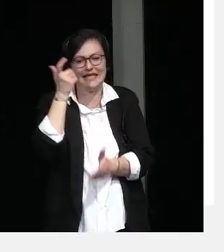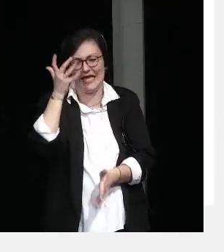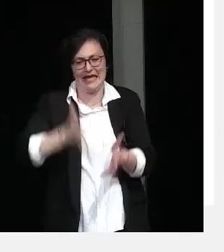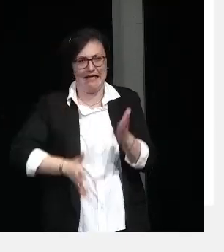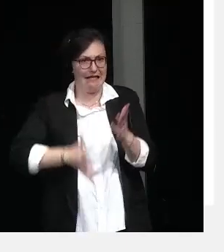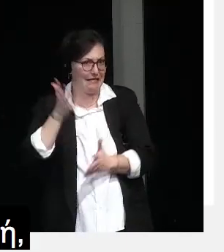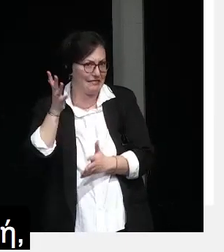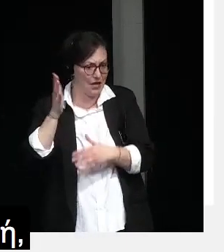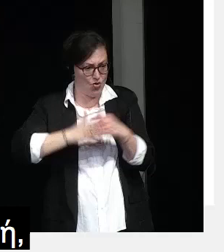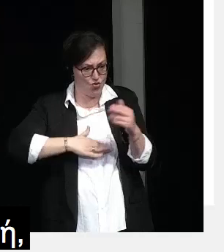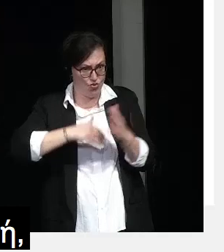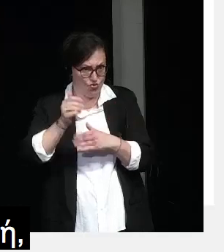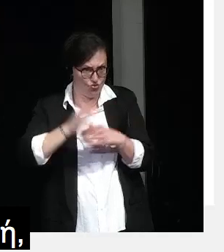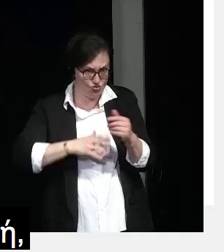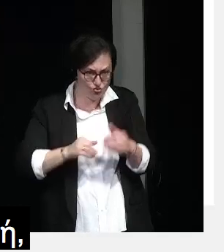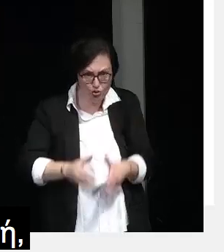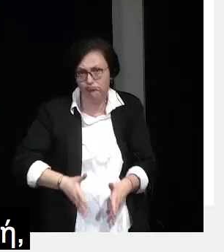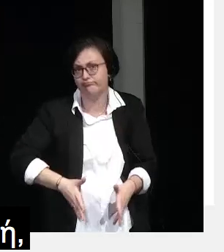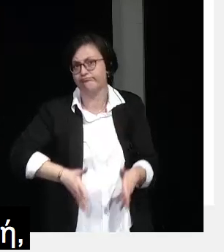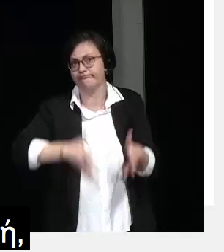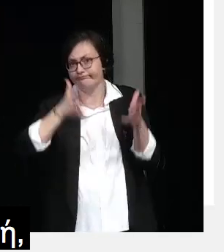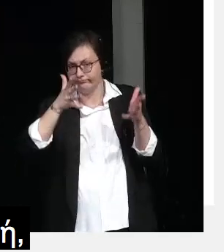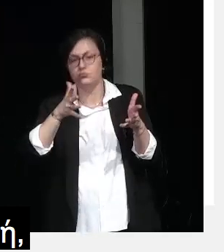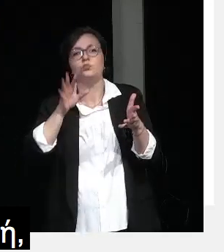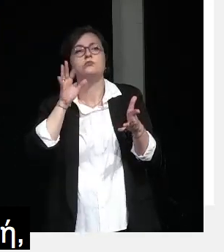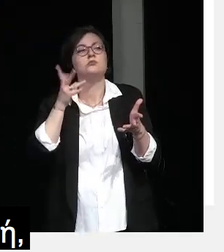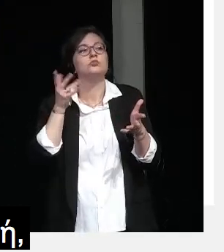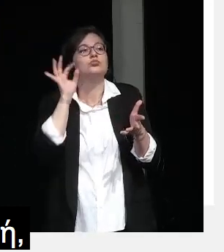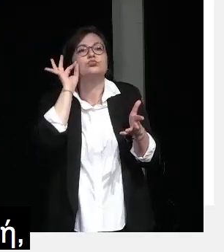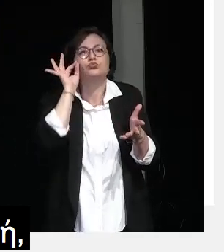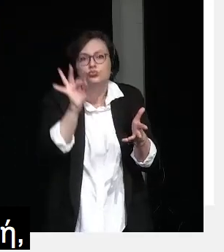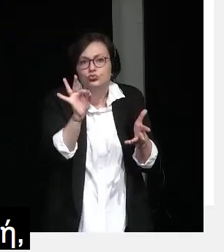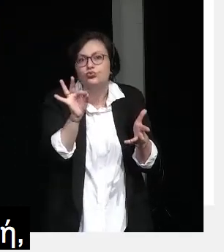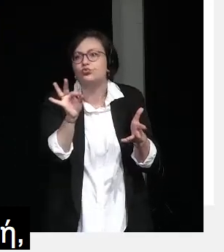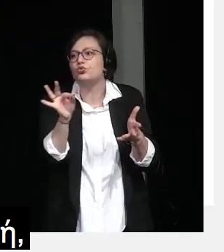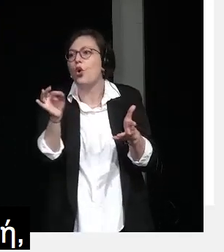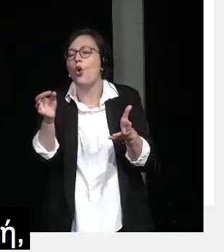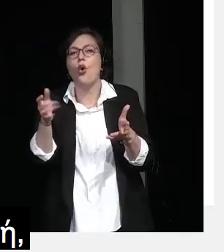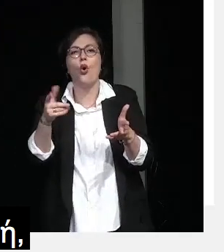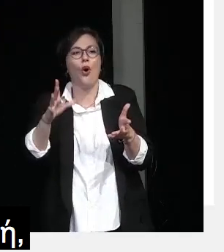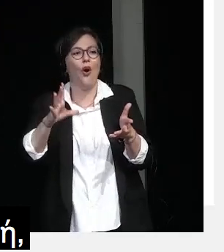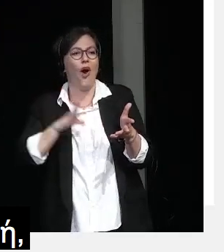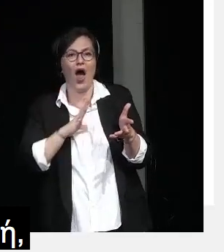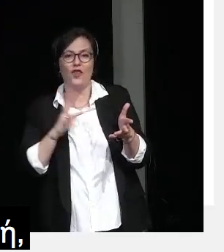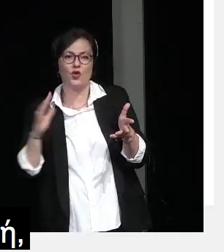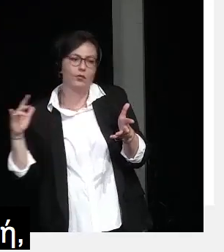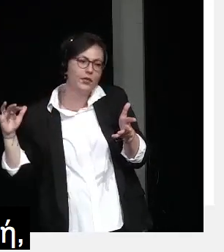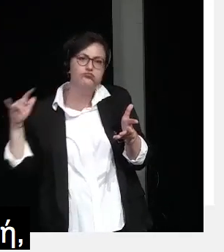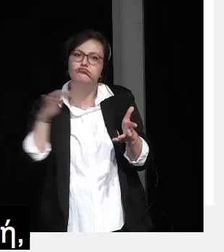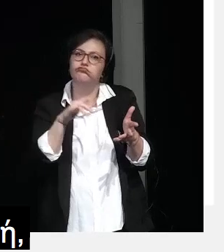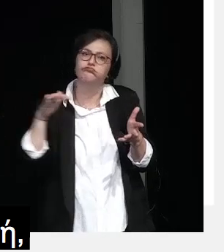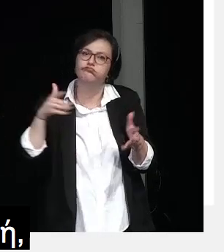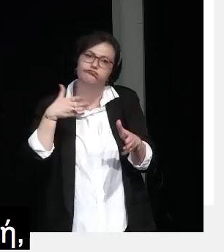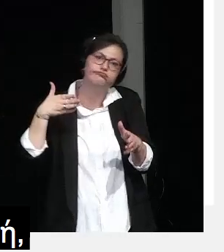user, and oftentimes that means those users on the margins,